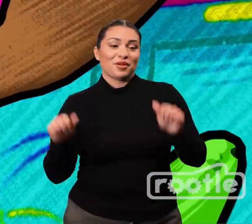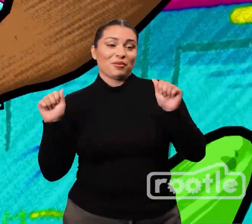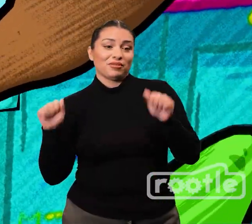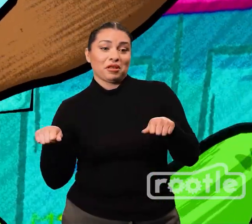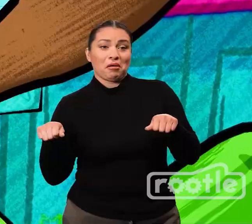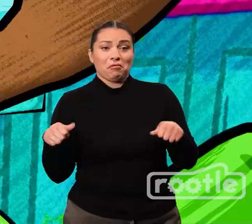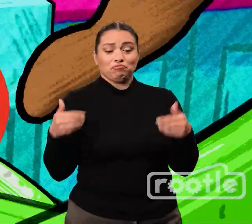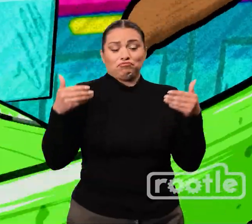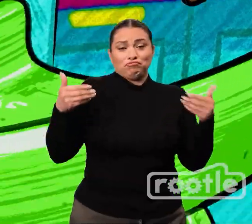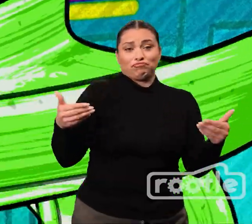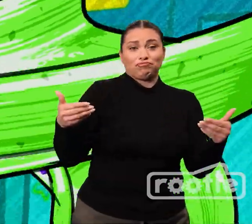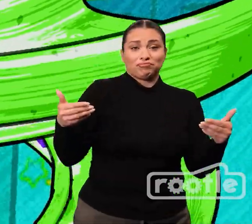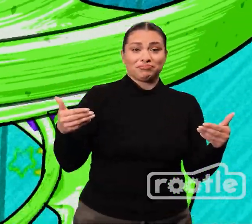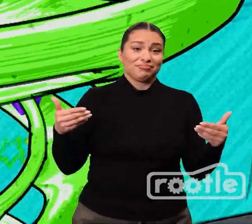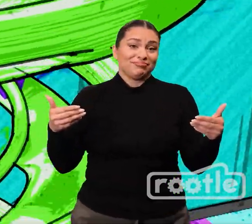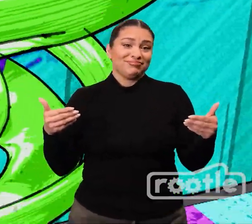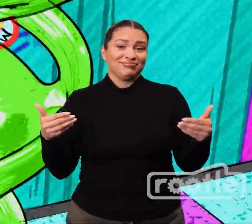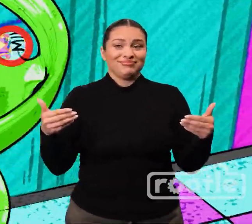can. We can.